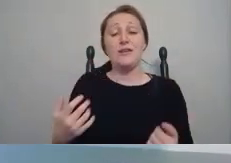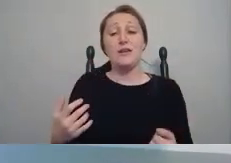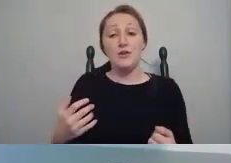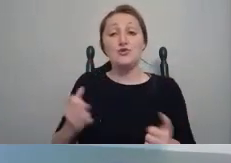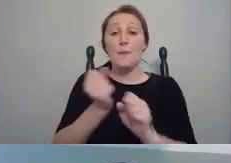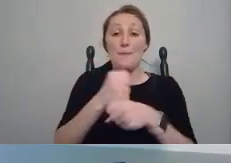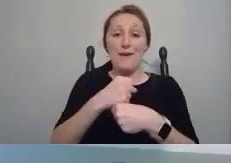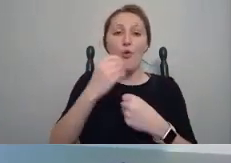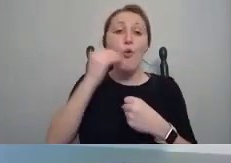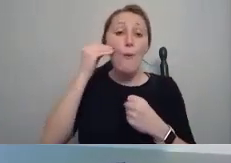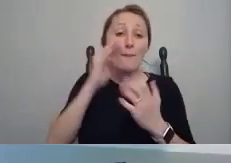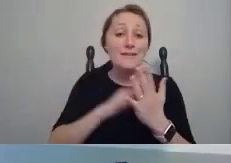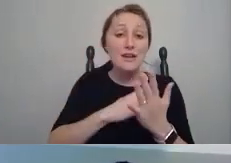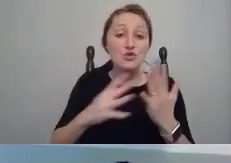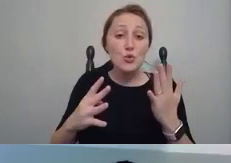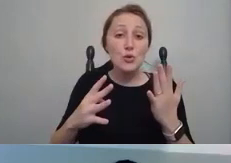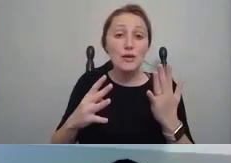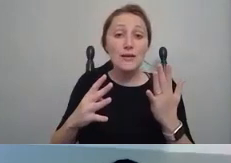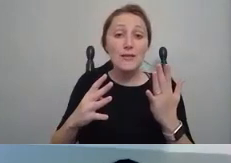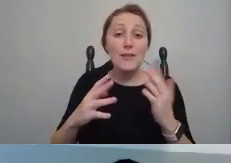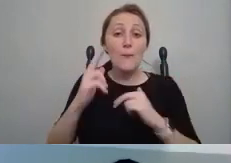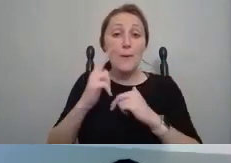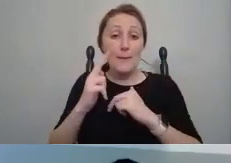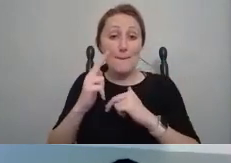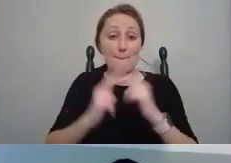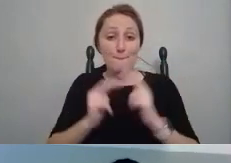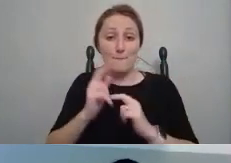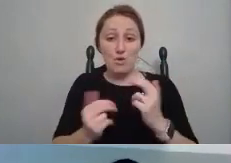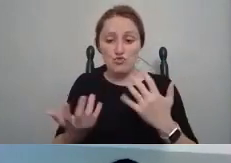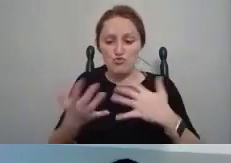that can be best built around our live instruction schedule,